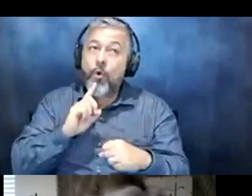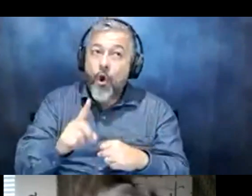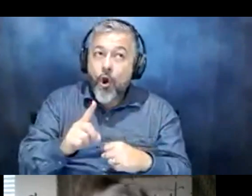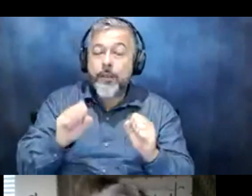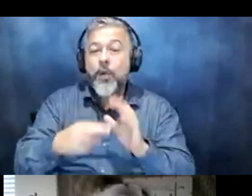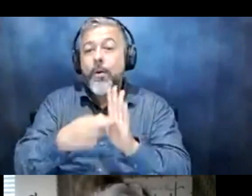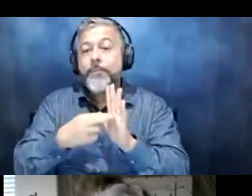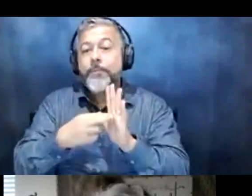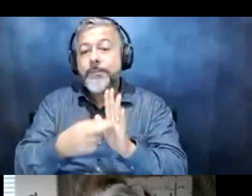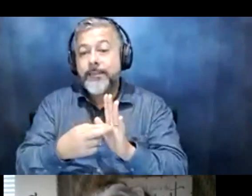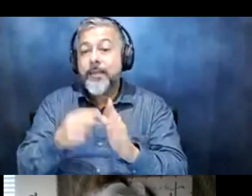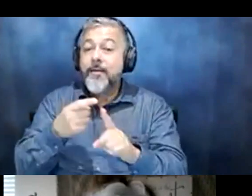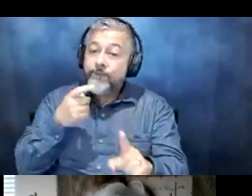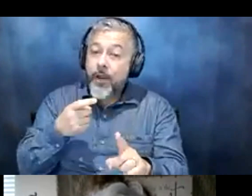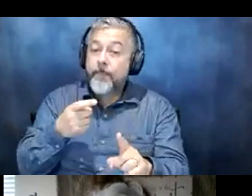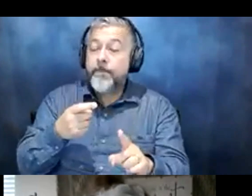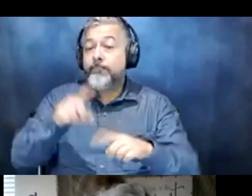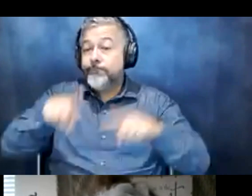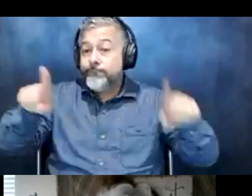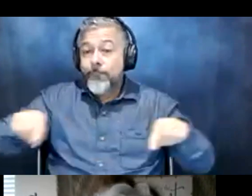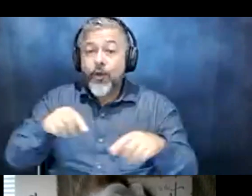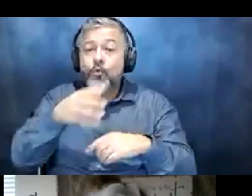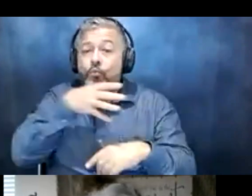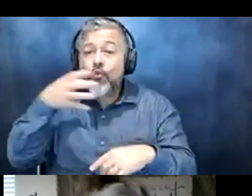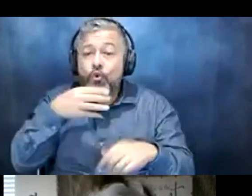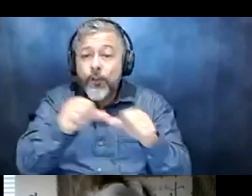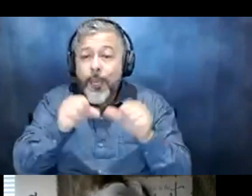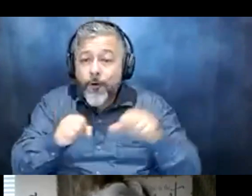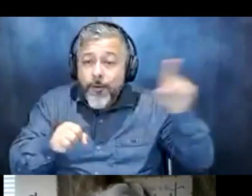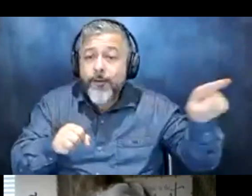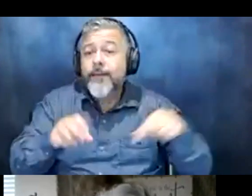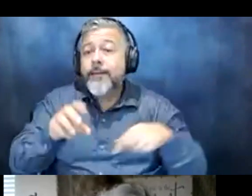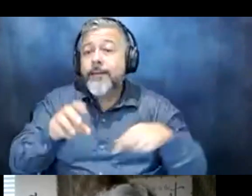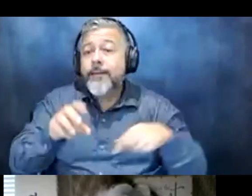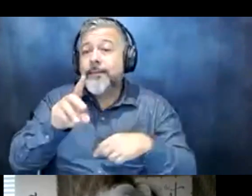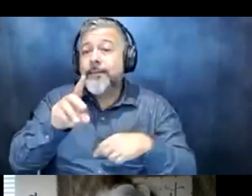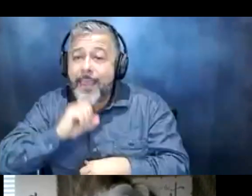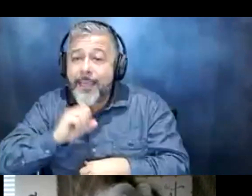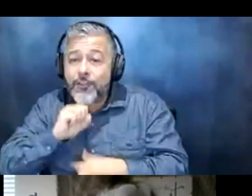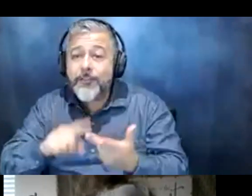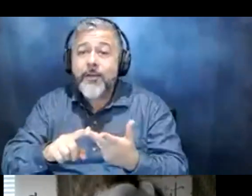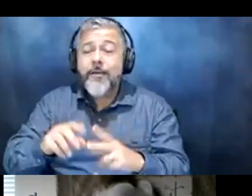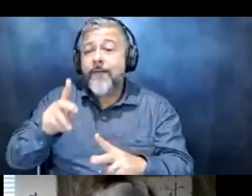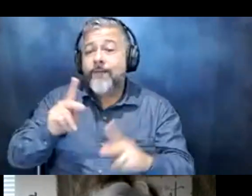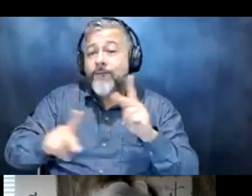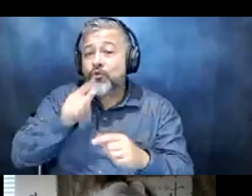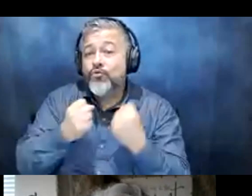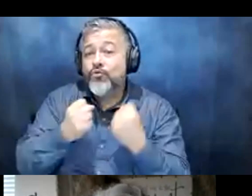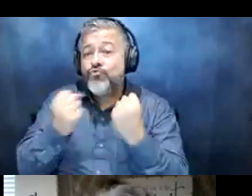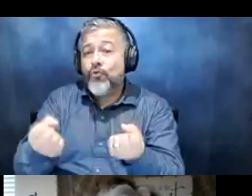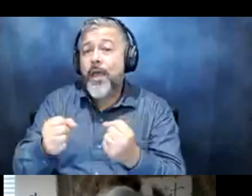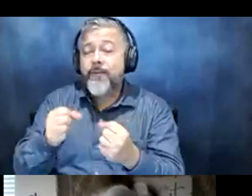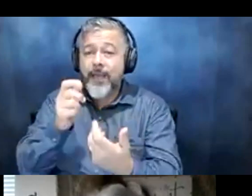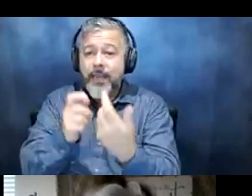represent or who are from rural areas, disability, aging, folks who drive adapted